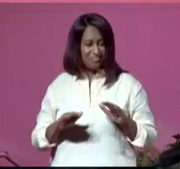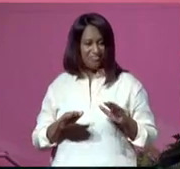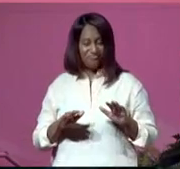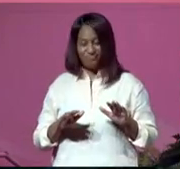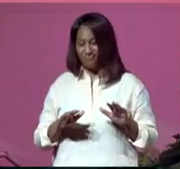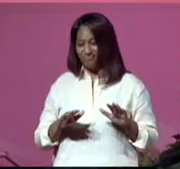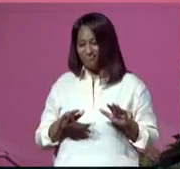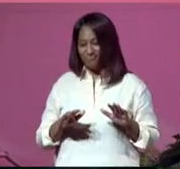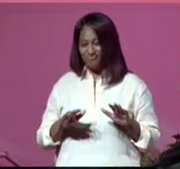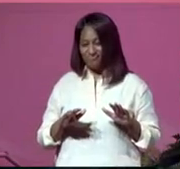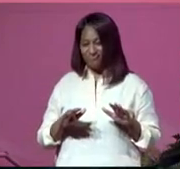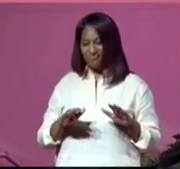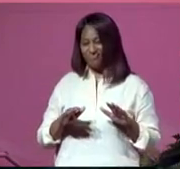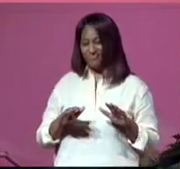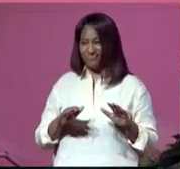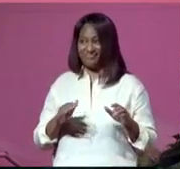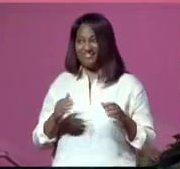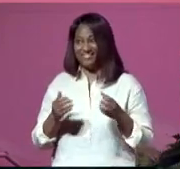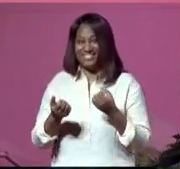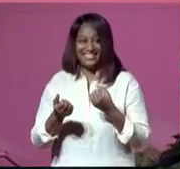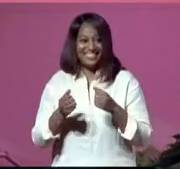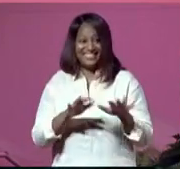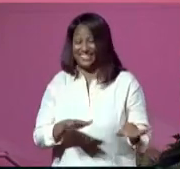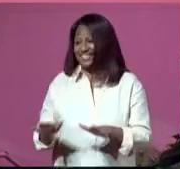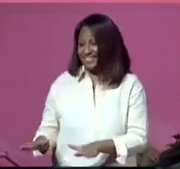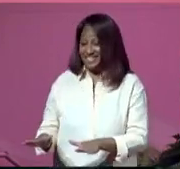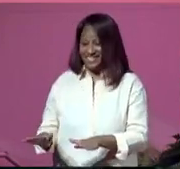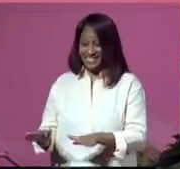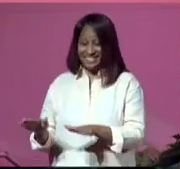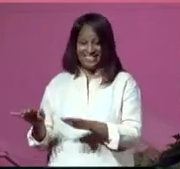Overwhelmingly, in a poll that was taken, it was discovered